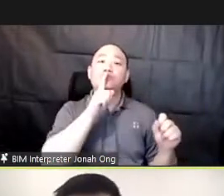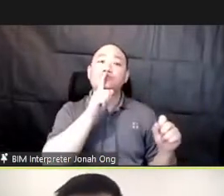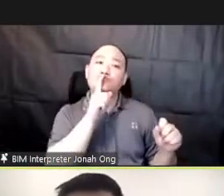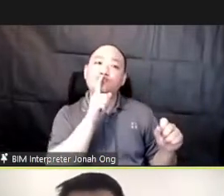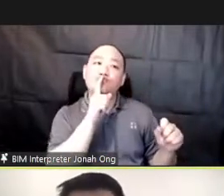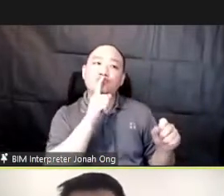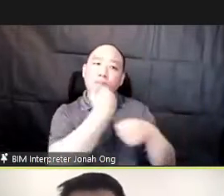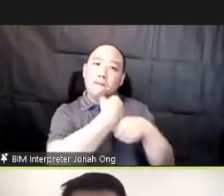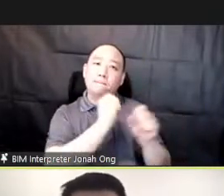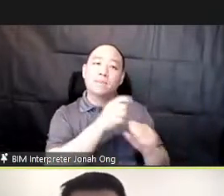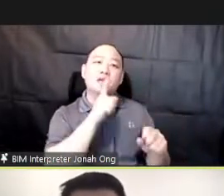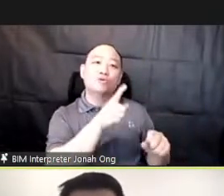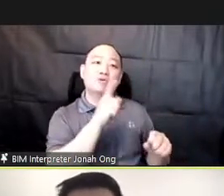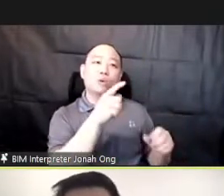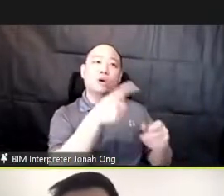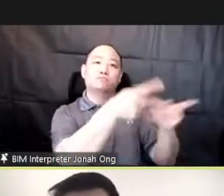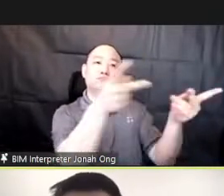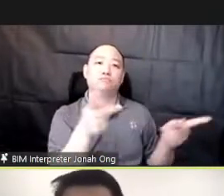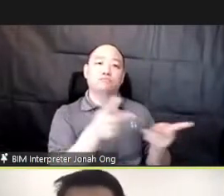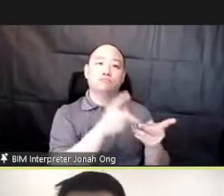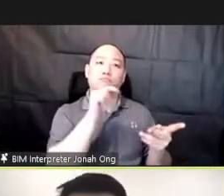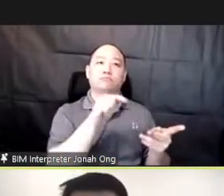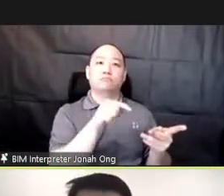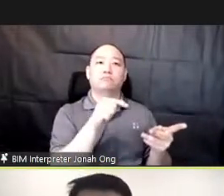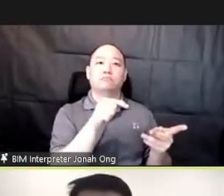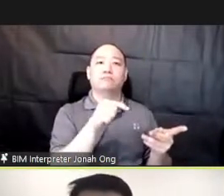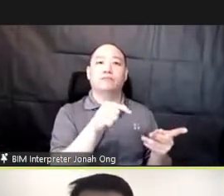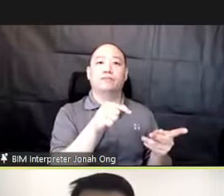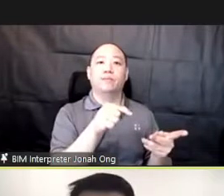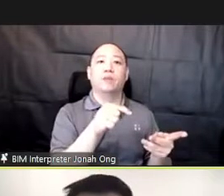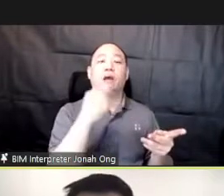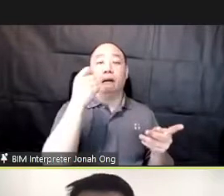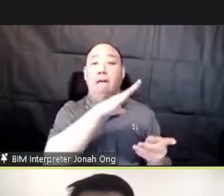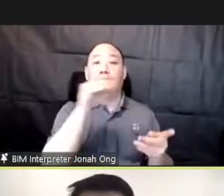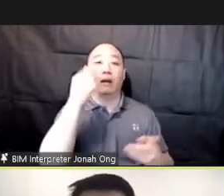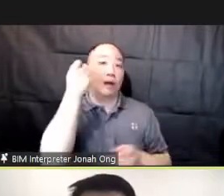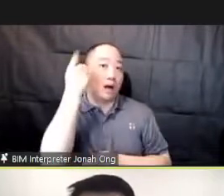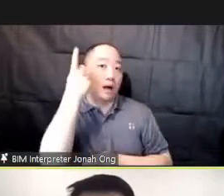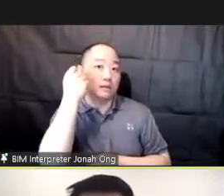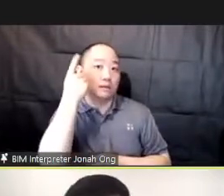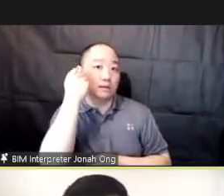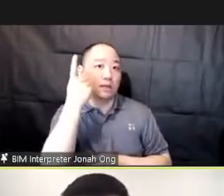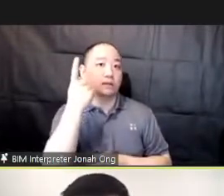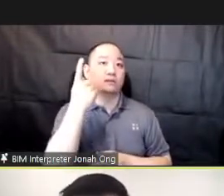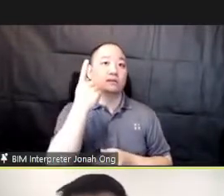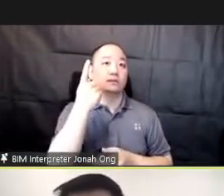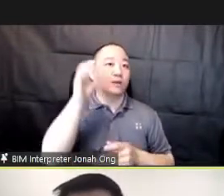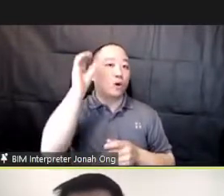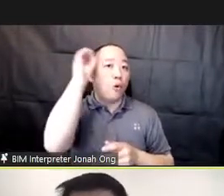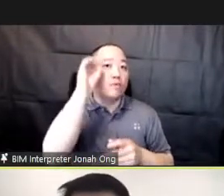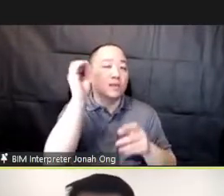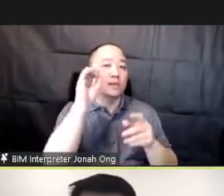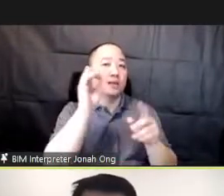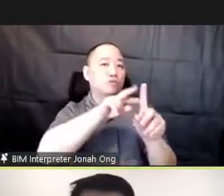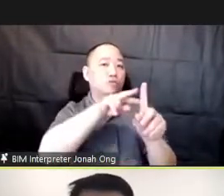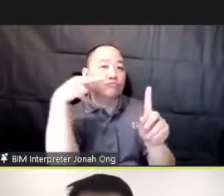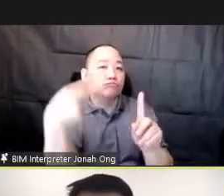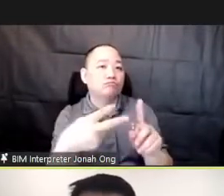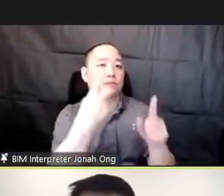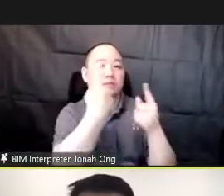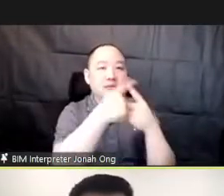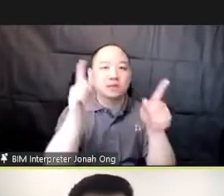free speech for national reconciliation, so that we understand the grievances and demands of other parties. Because at the